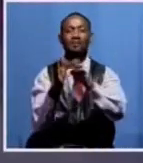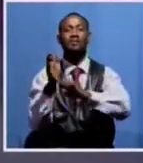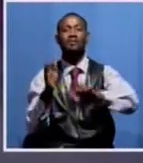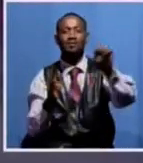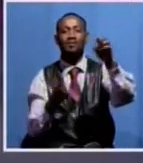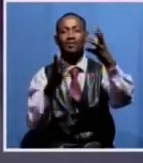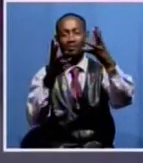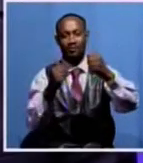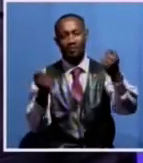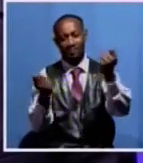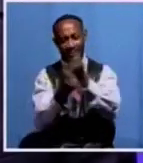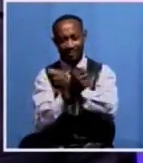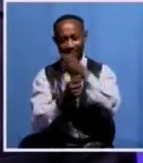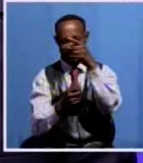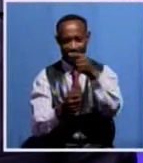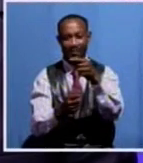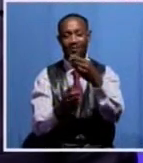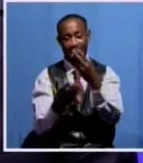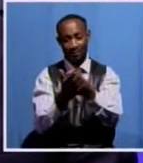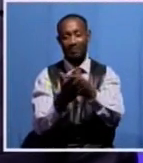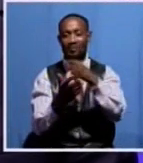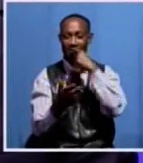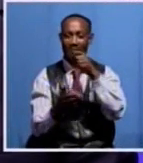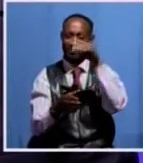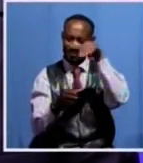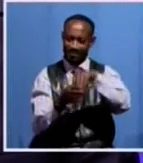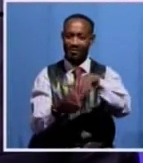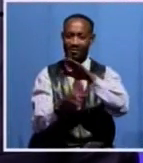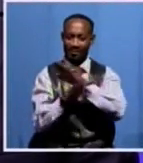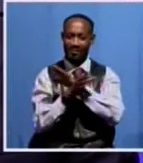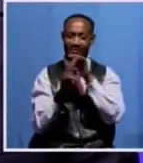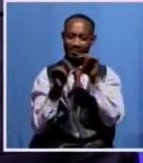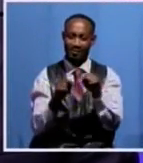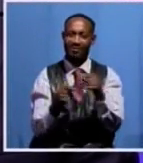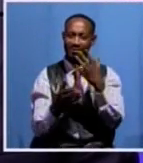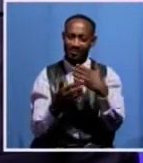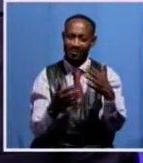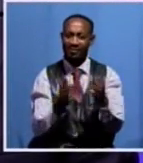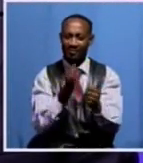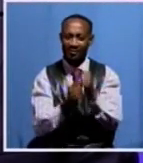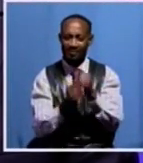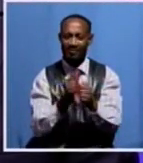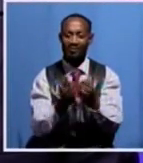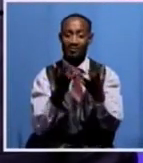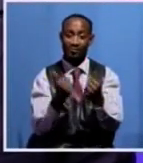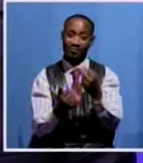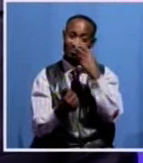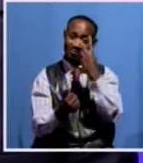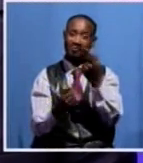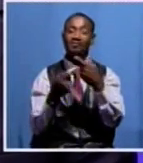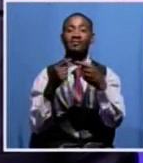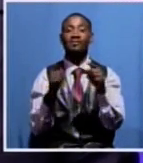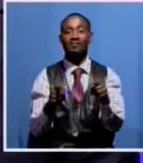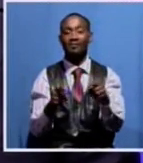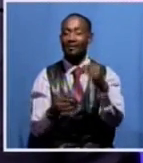that. And I think that's a very important takeaway. And I hope it's something that we want to see done. I know the